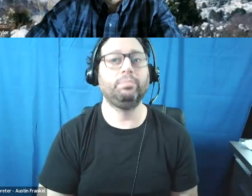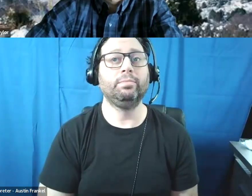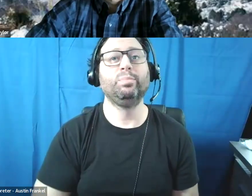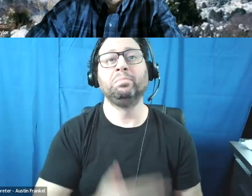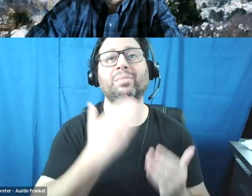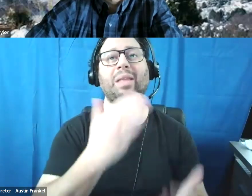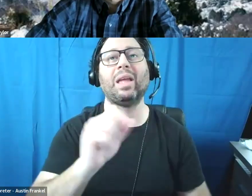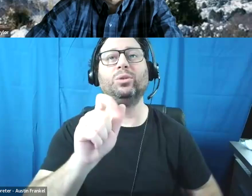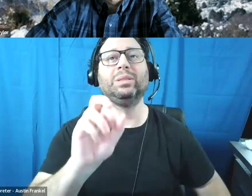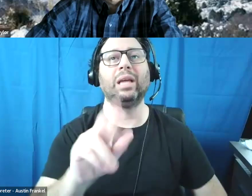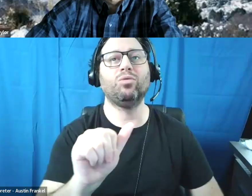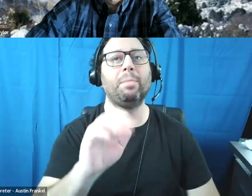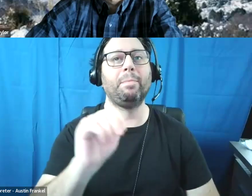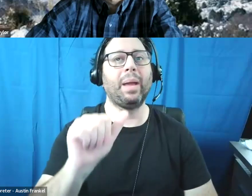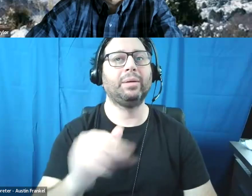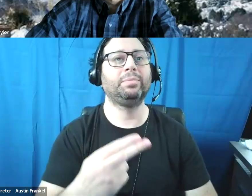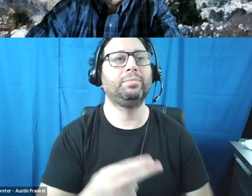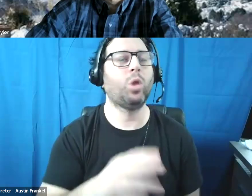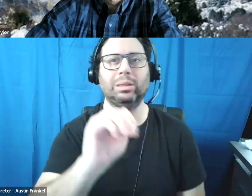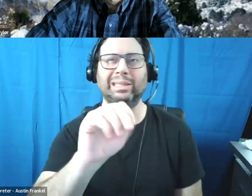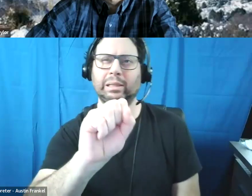Thank you, Sarah May.